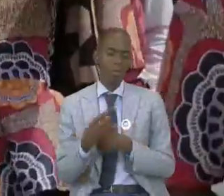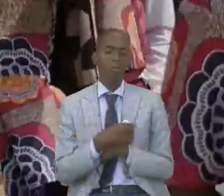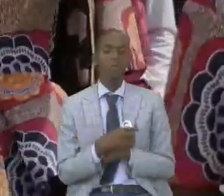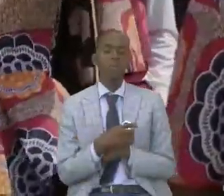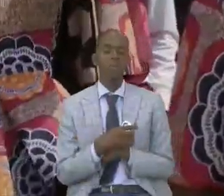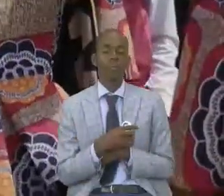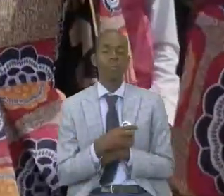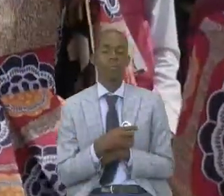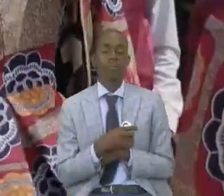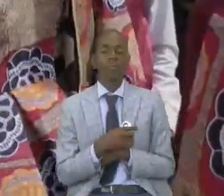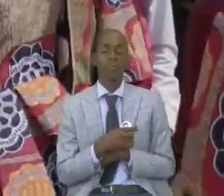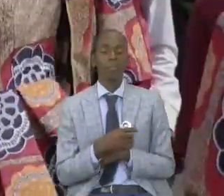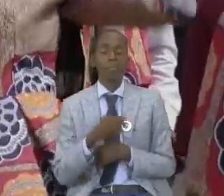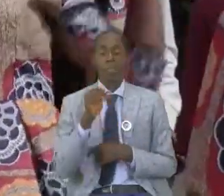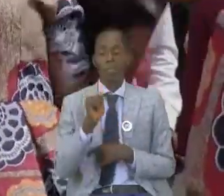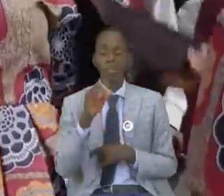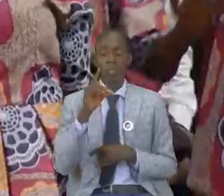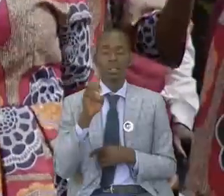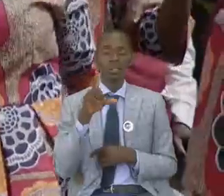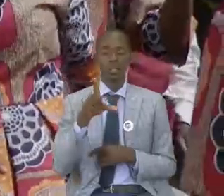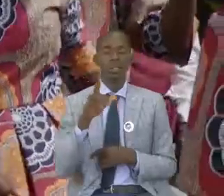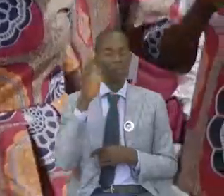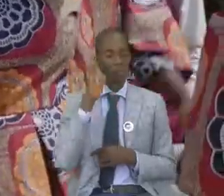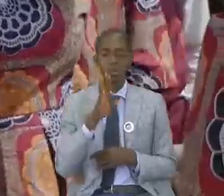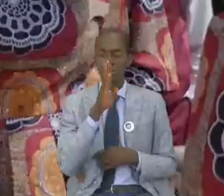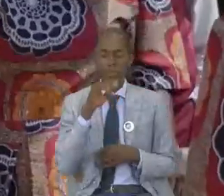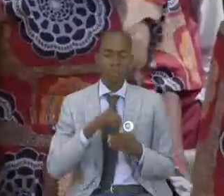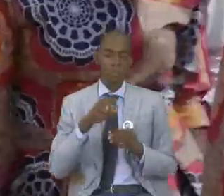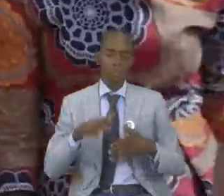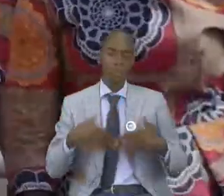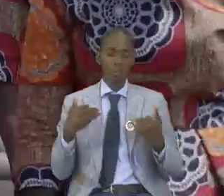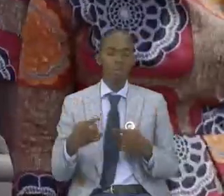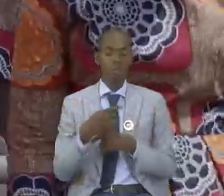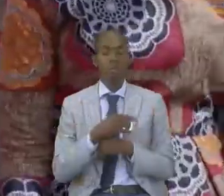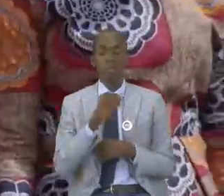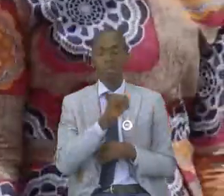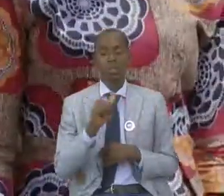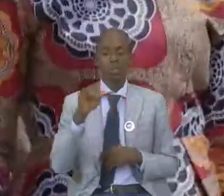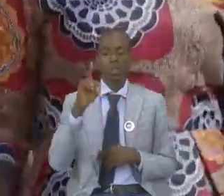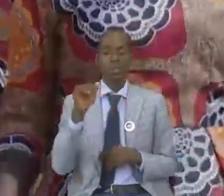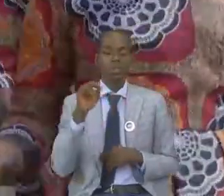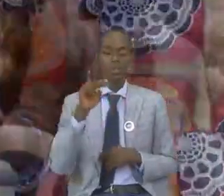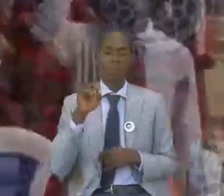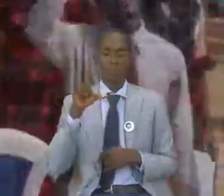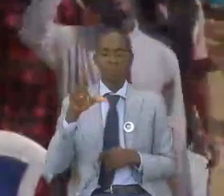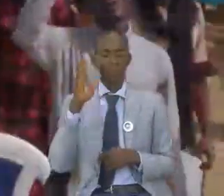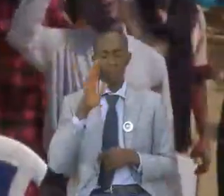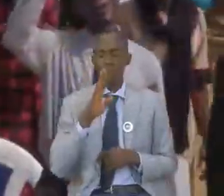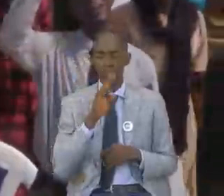Amen. A Daniel will be born in your heart today. Amen. A Daniela will be born in your life today.